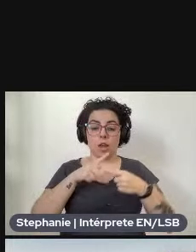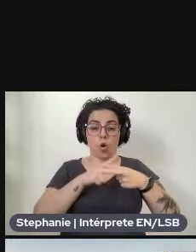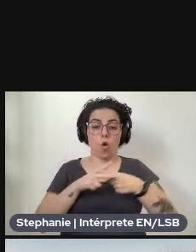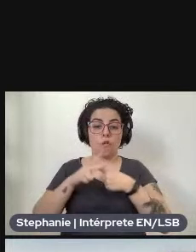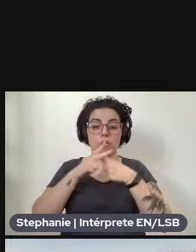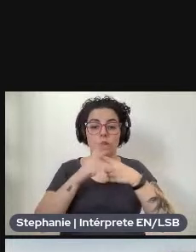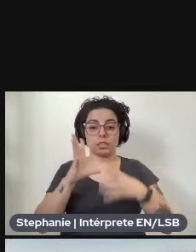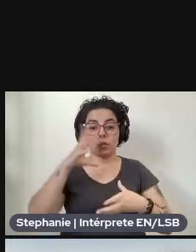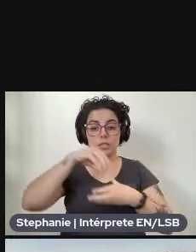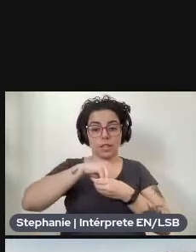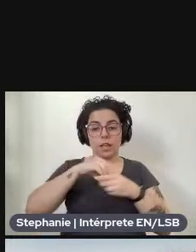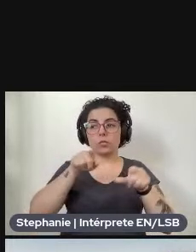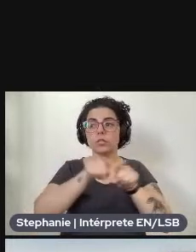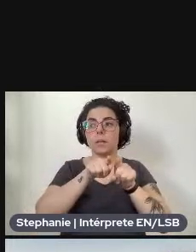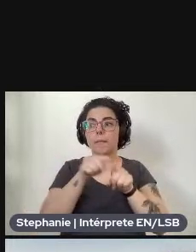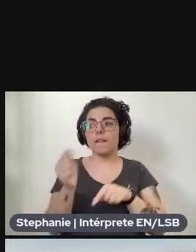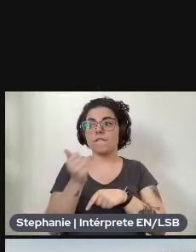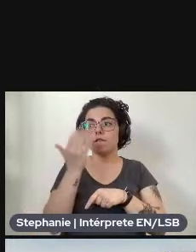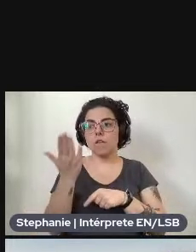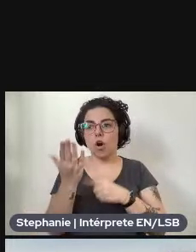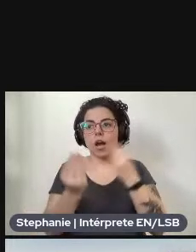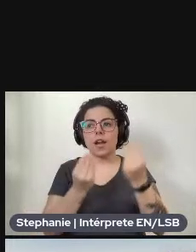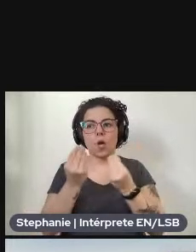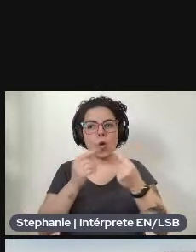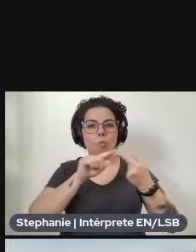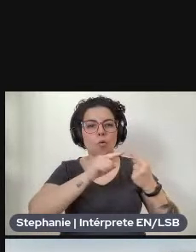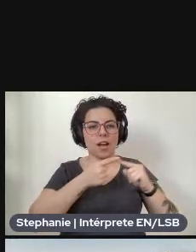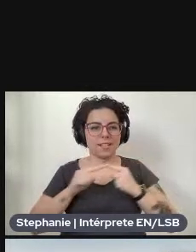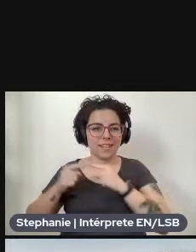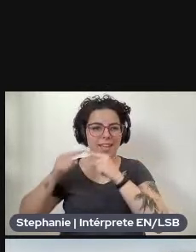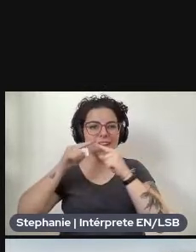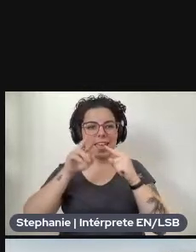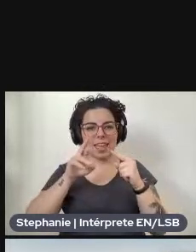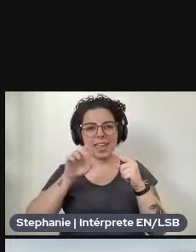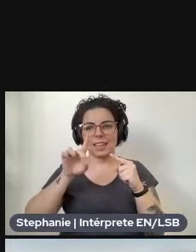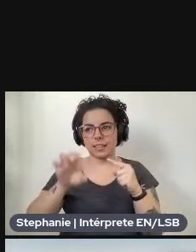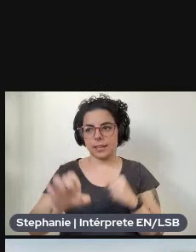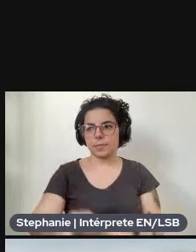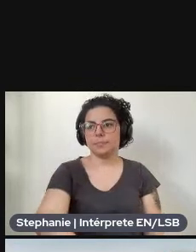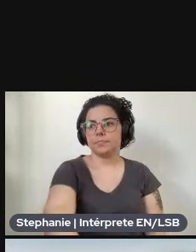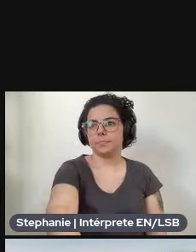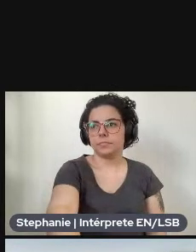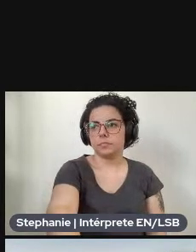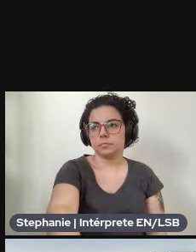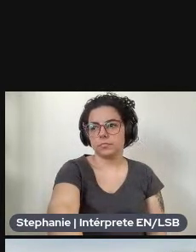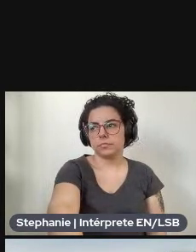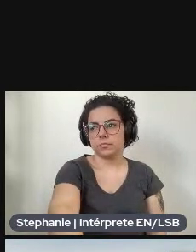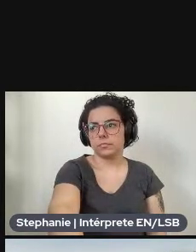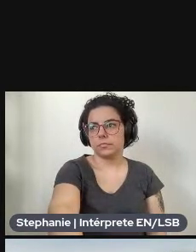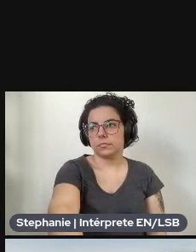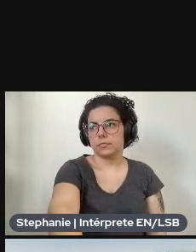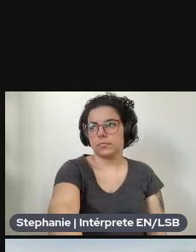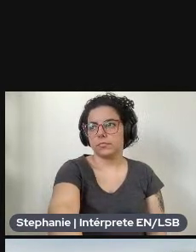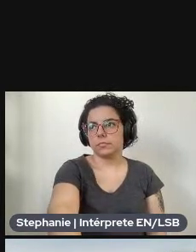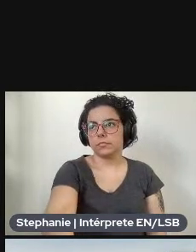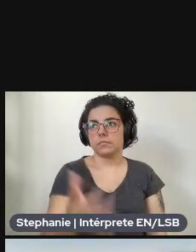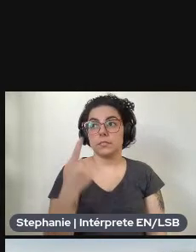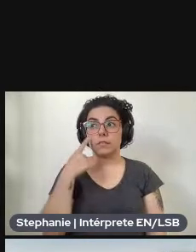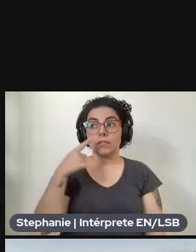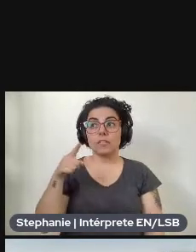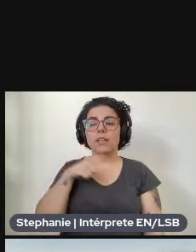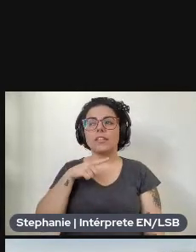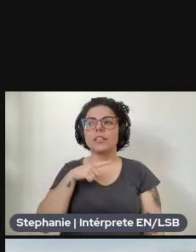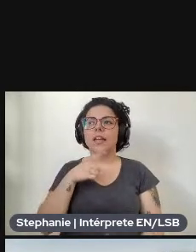external configuration of the network. So we will see that these tendencies also apply to